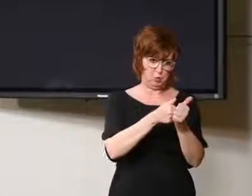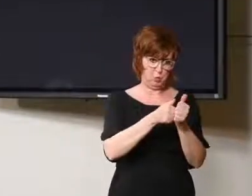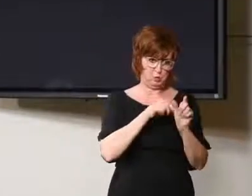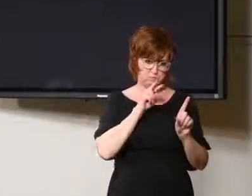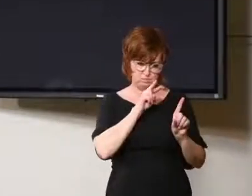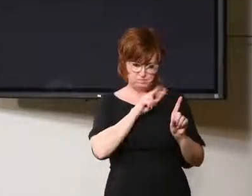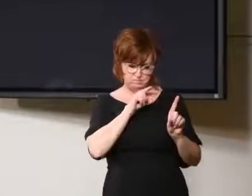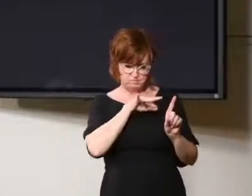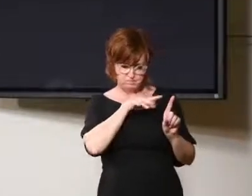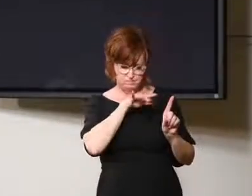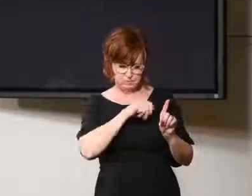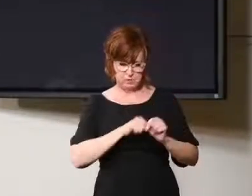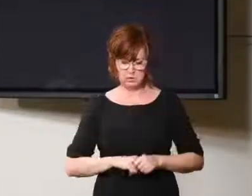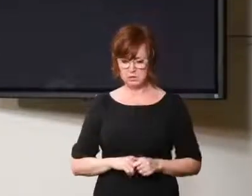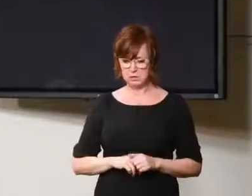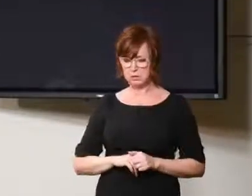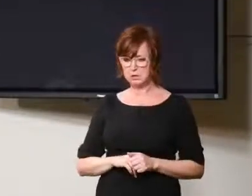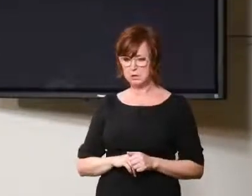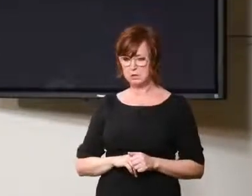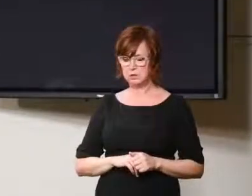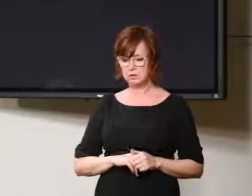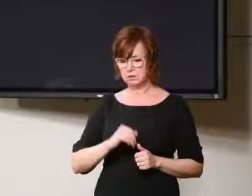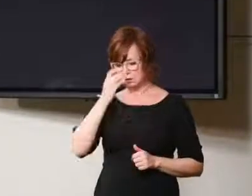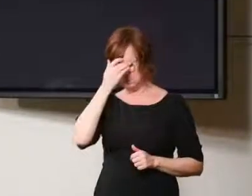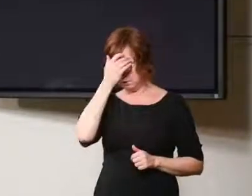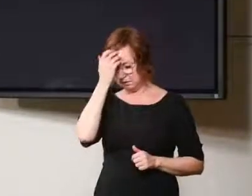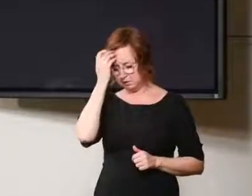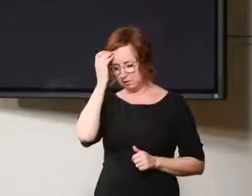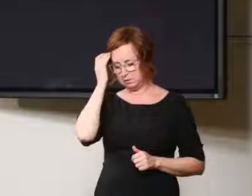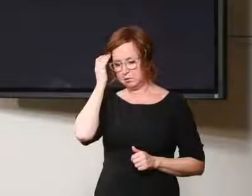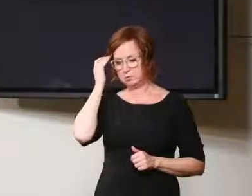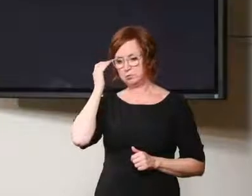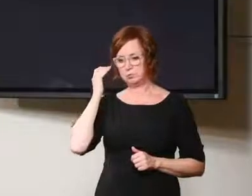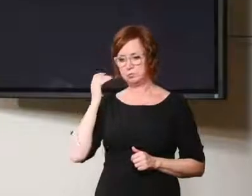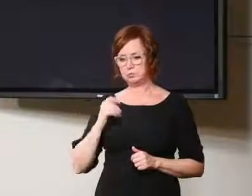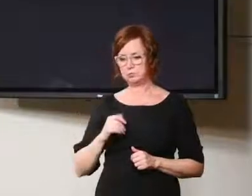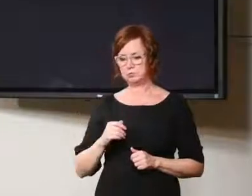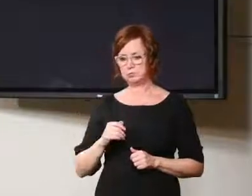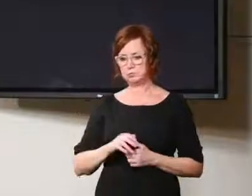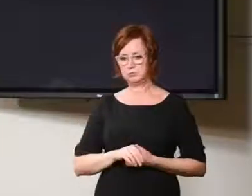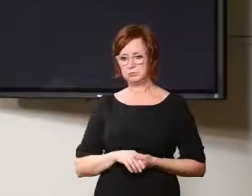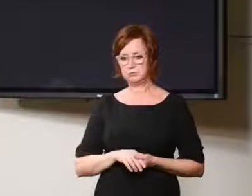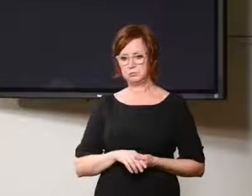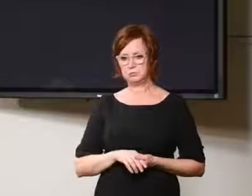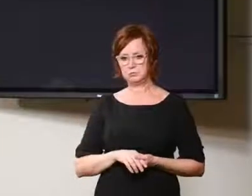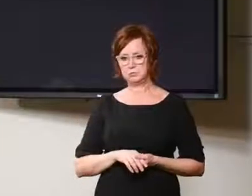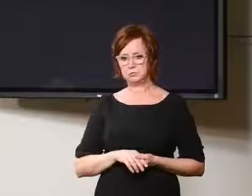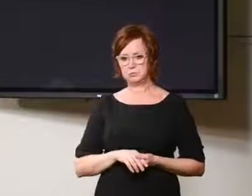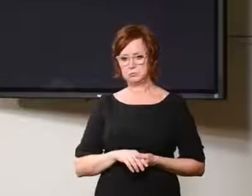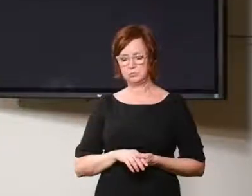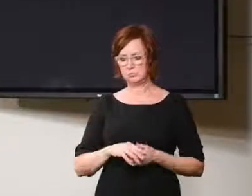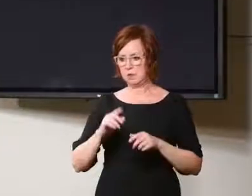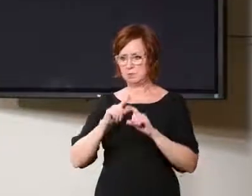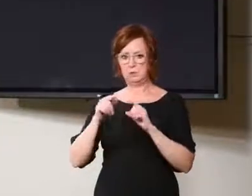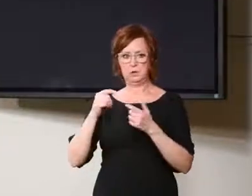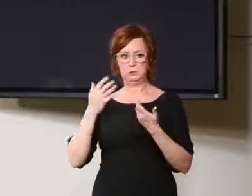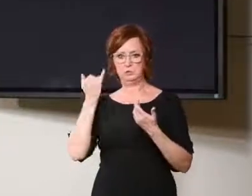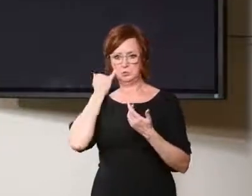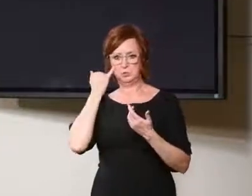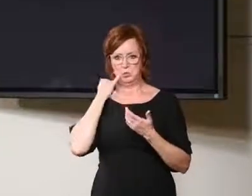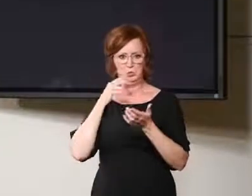need for essential workers to have some capacity to be able to access daycare to some